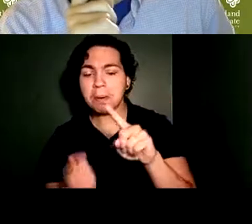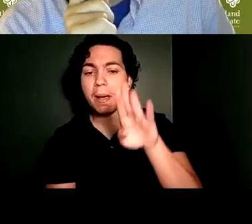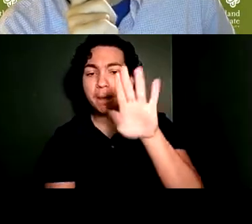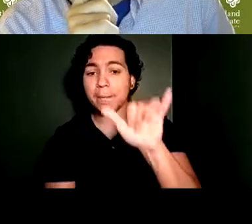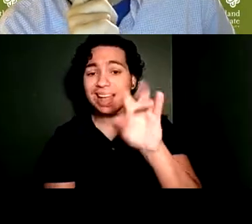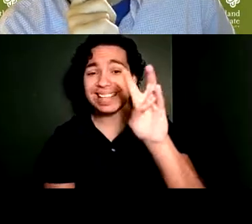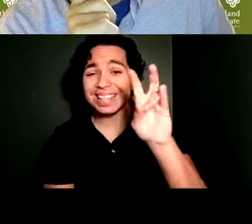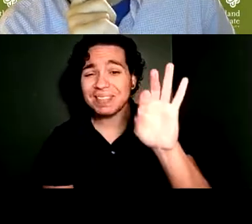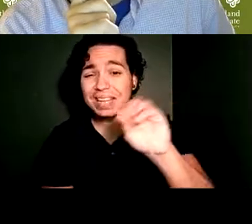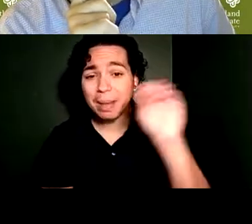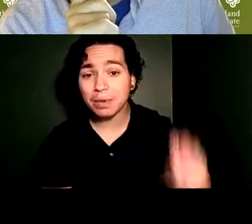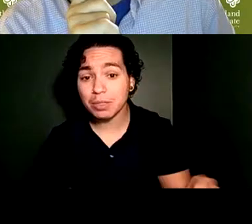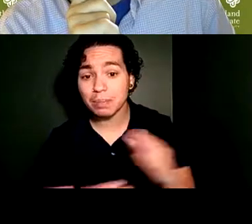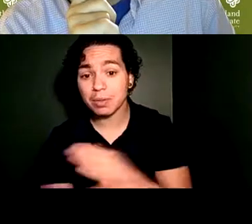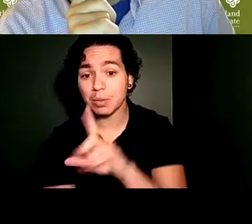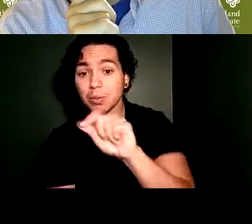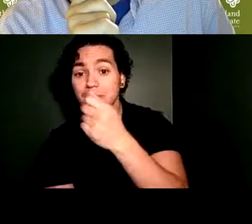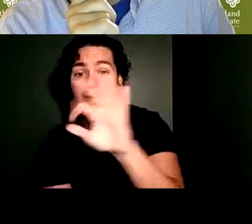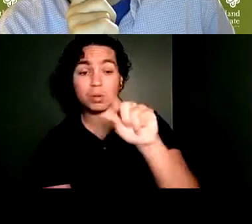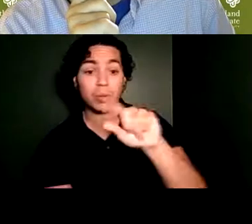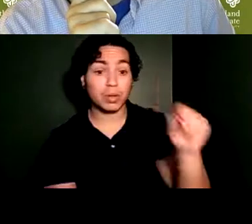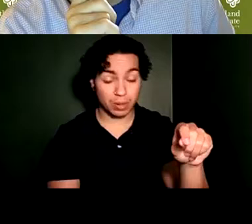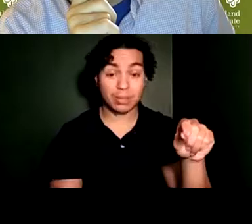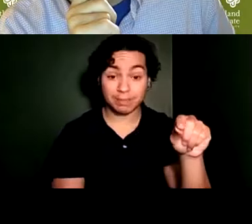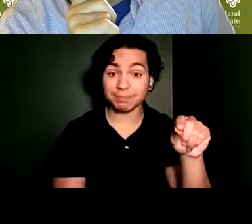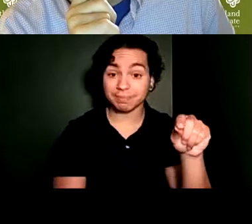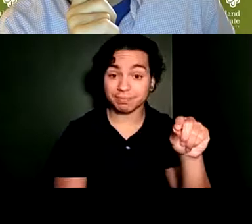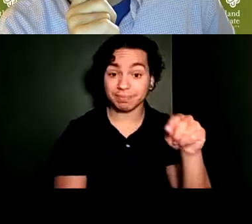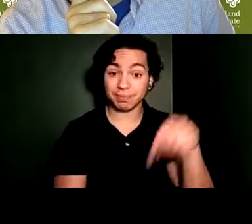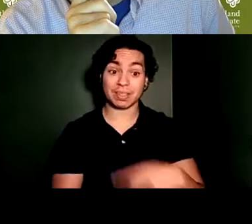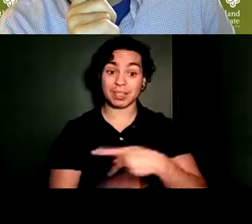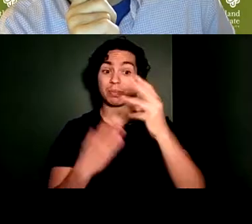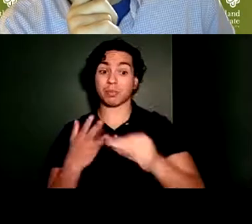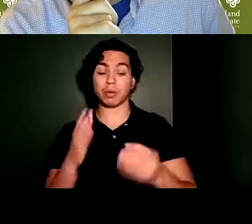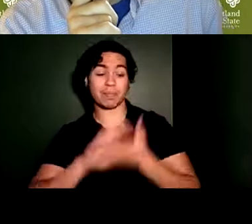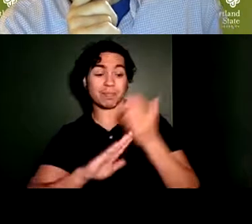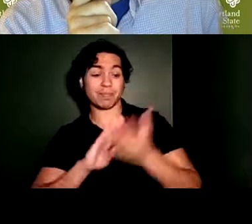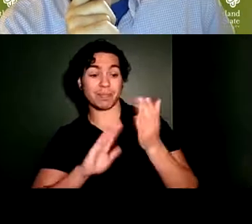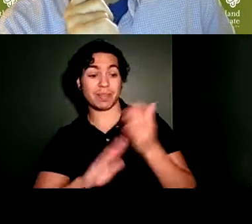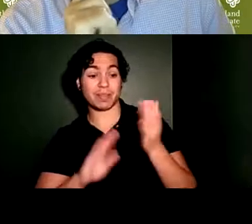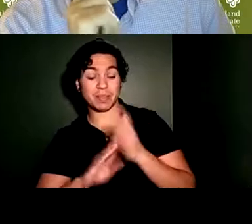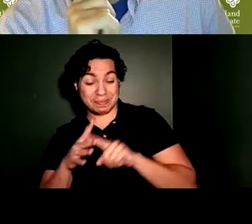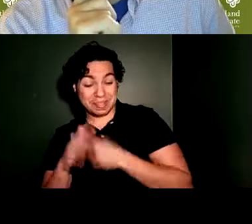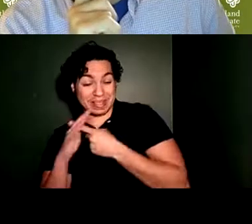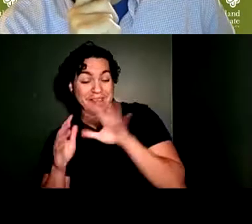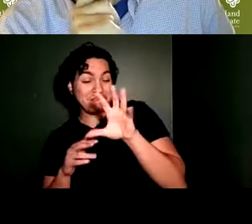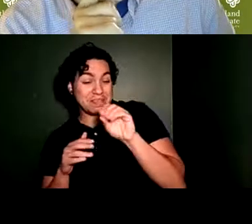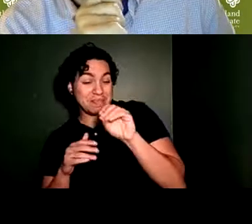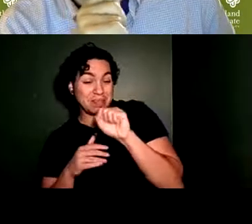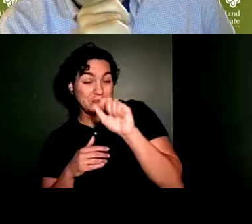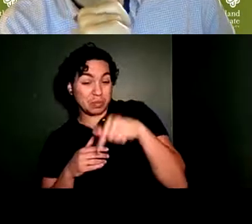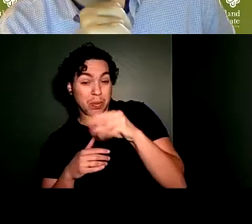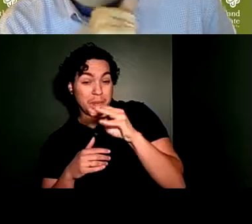between 2019 and 2020. Now remember, this is a program that was operating just in 50 square miles in 2019 and went up